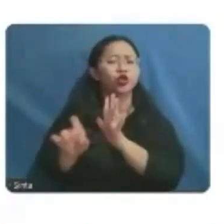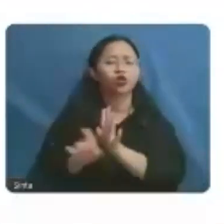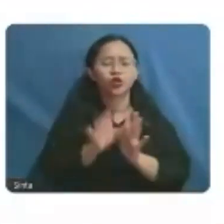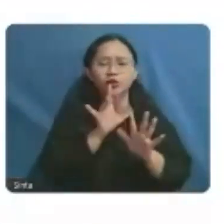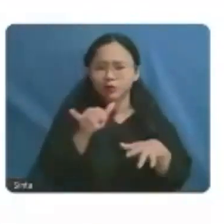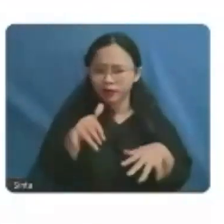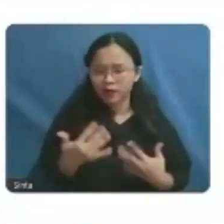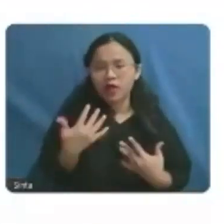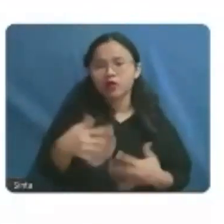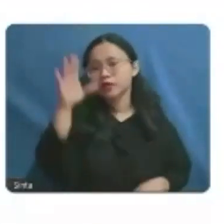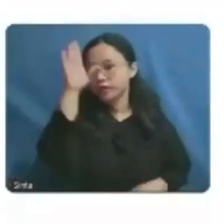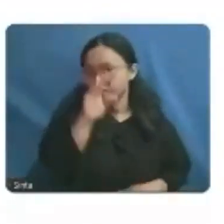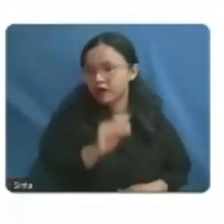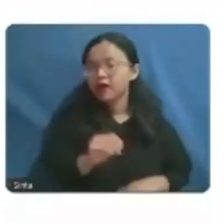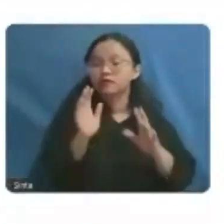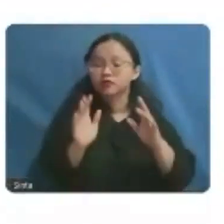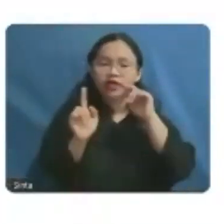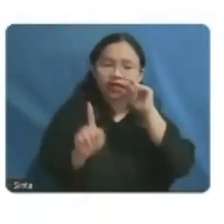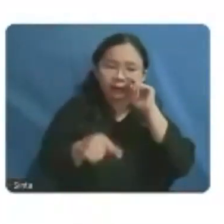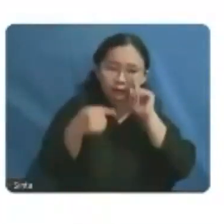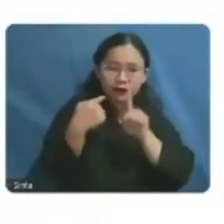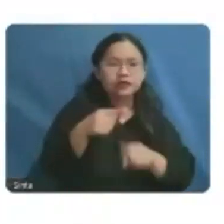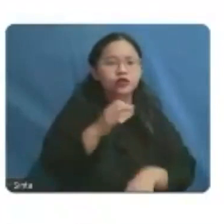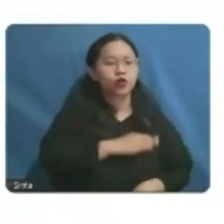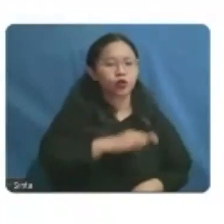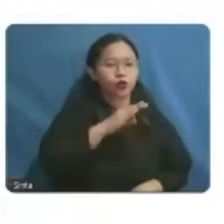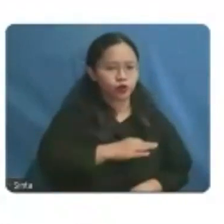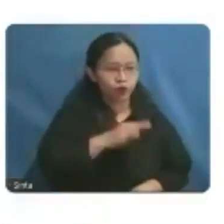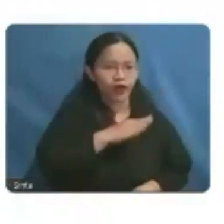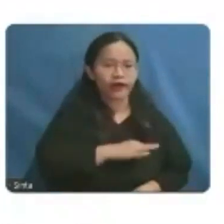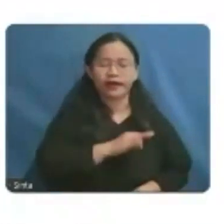co-benefits we will derive from if we